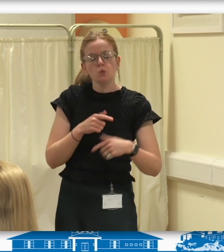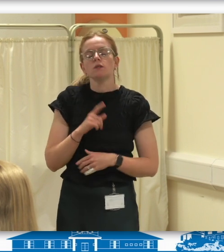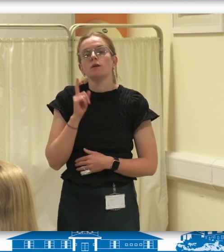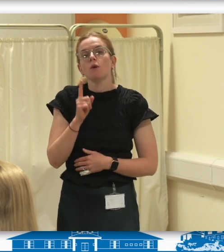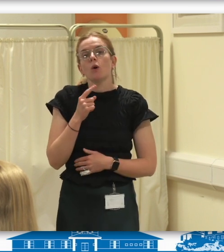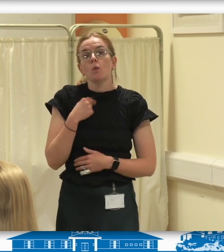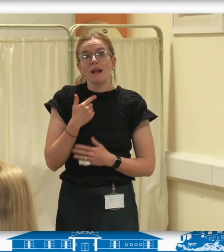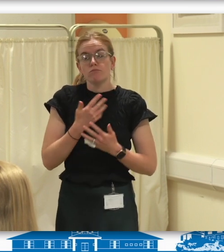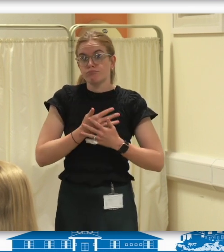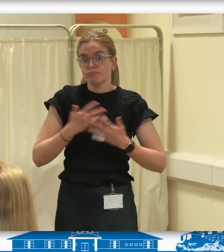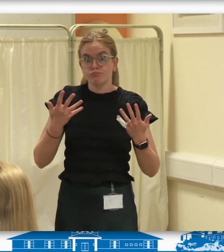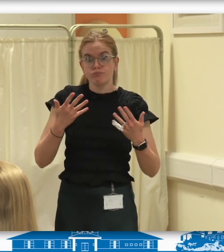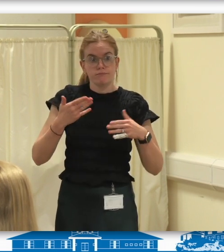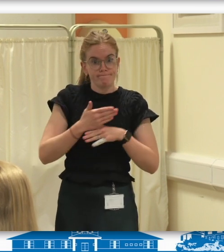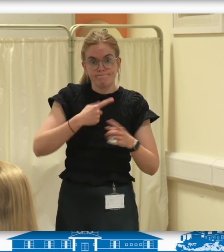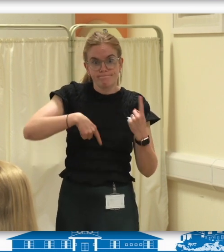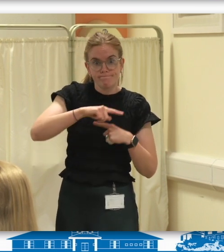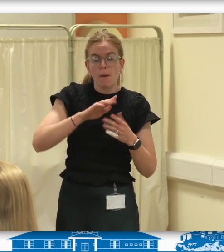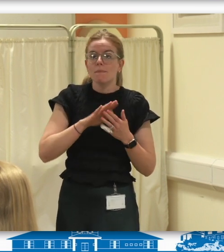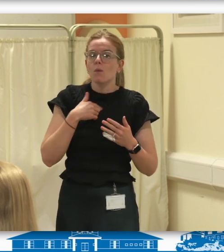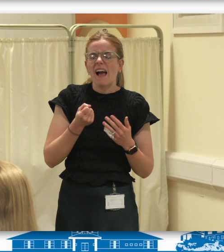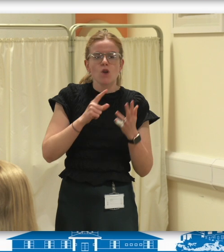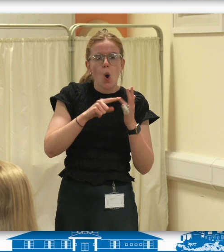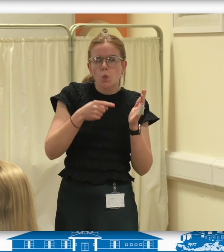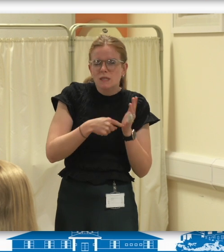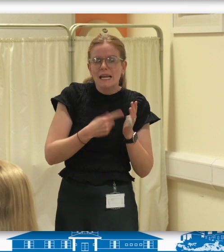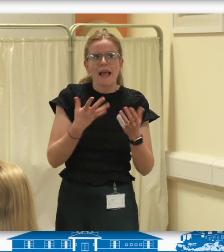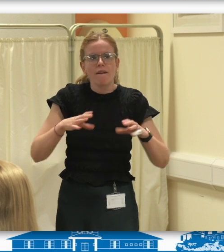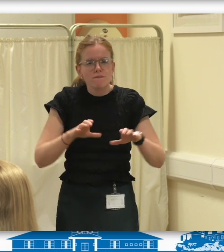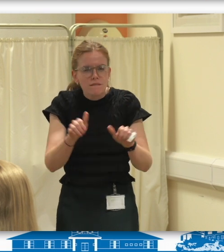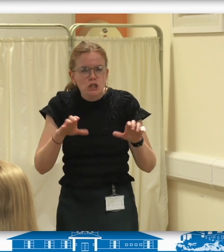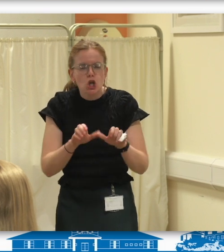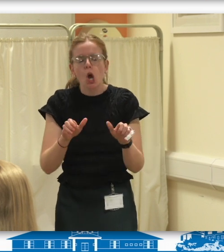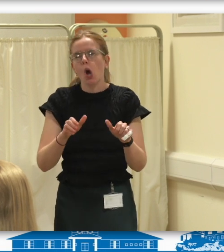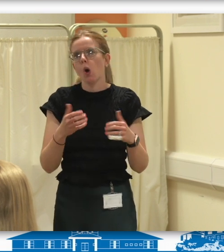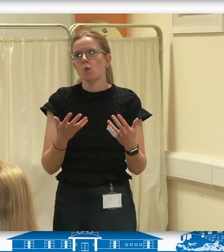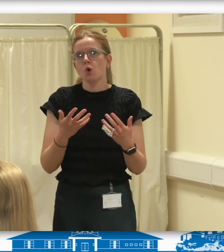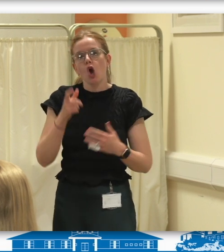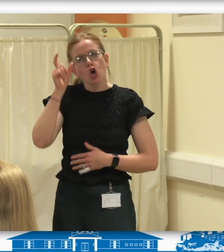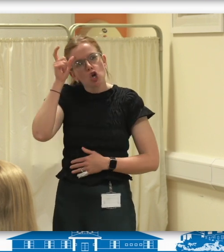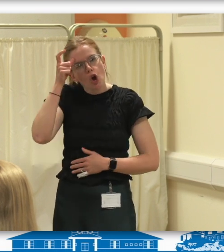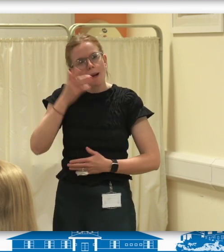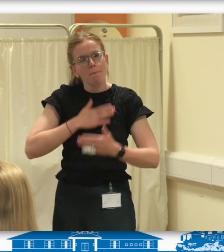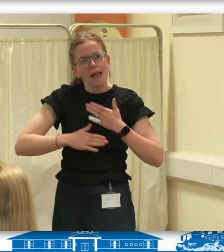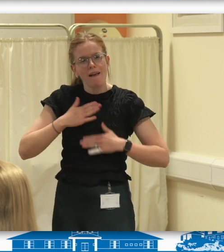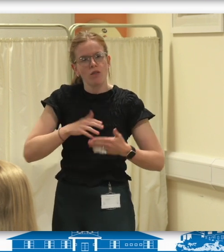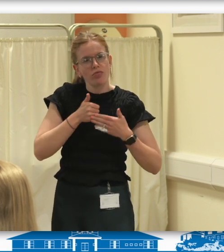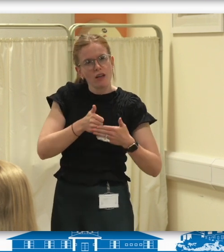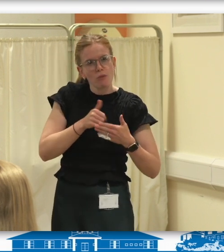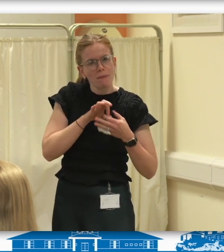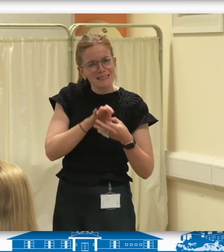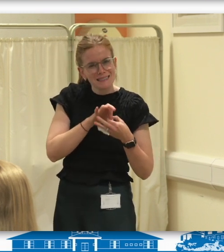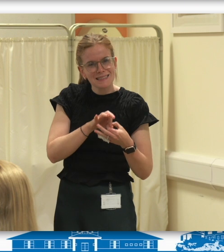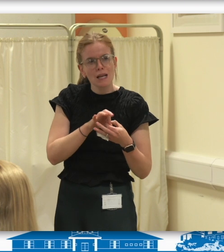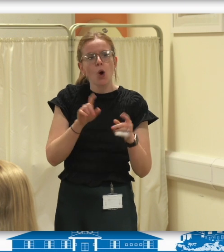which means we are made up of occupational therapists, physiotherapists, cognitive behavioural therapists, and we